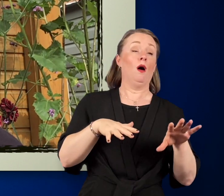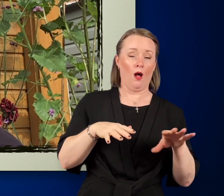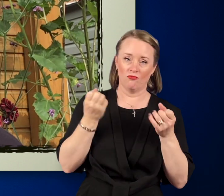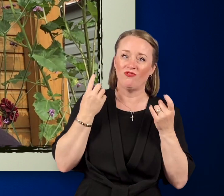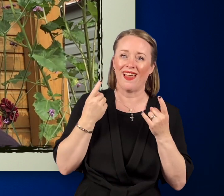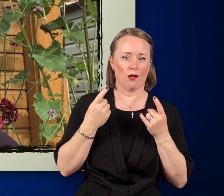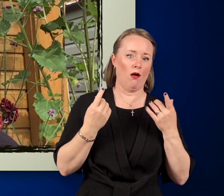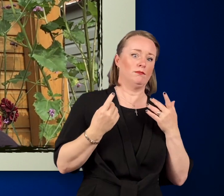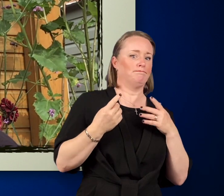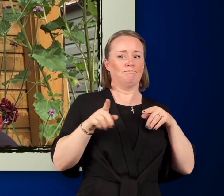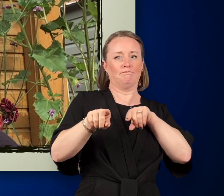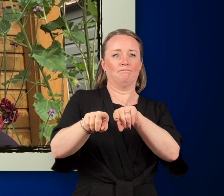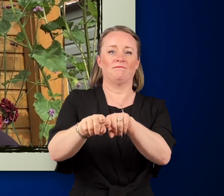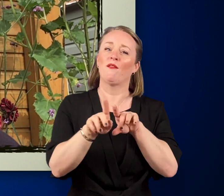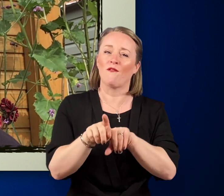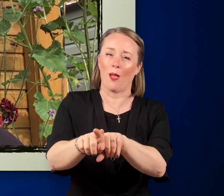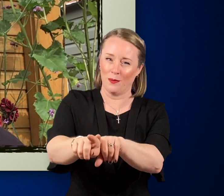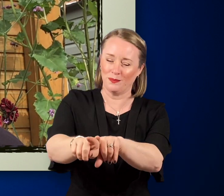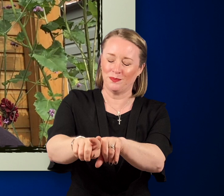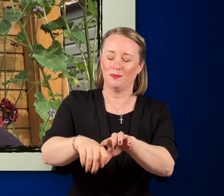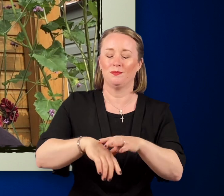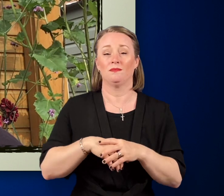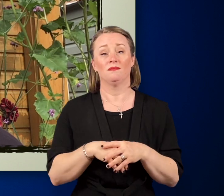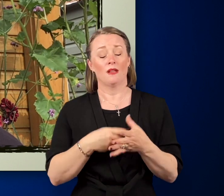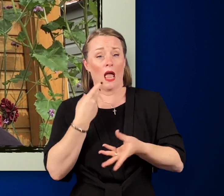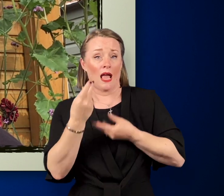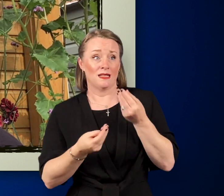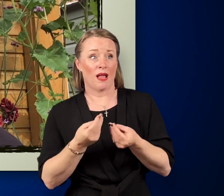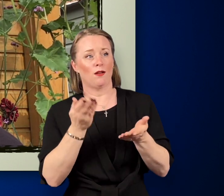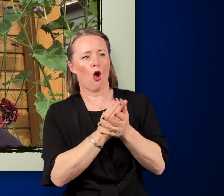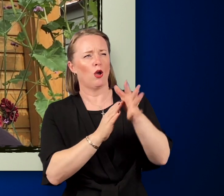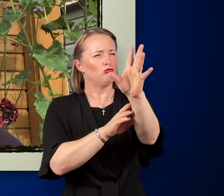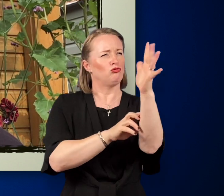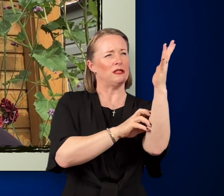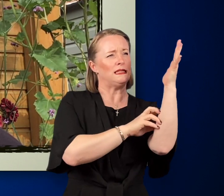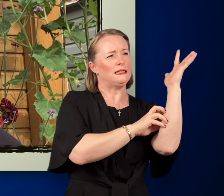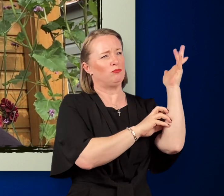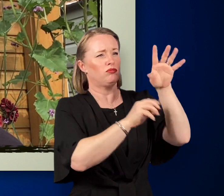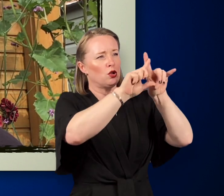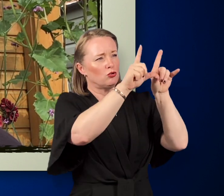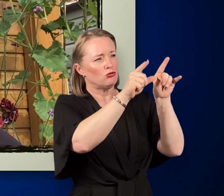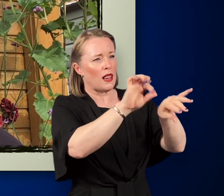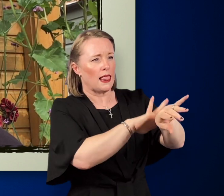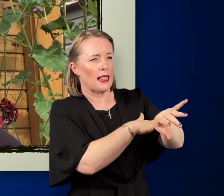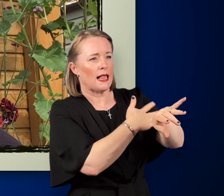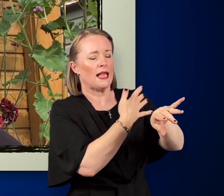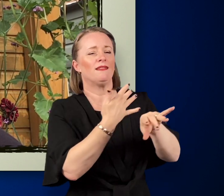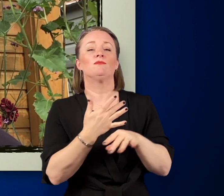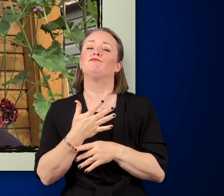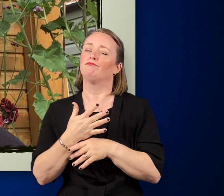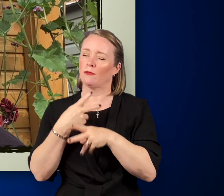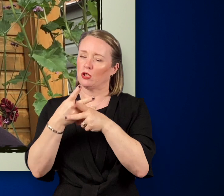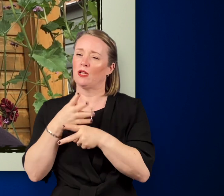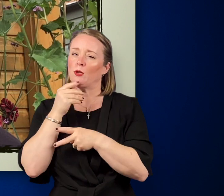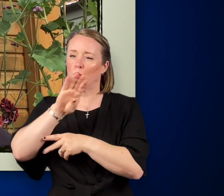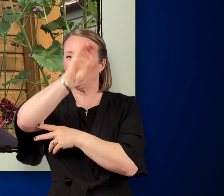told us how the shepherd would take his staff and bend down branches, break off the ends, and hold just behind him